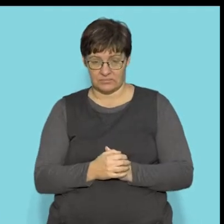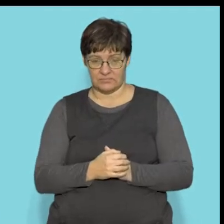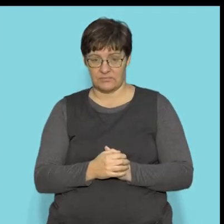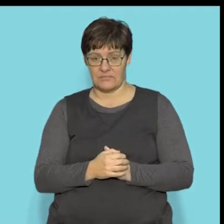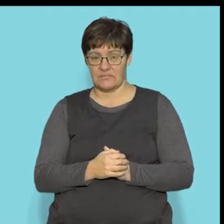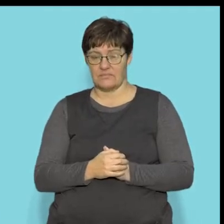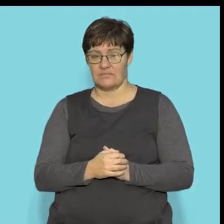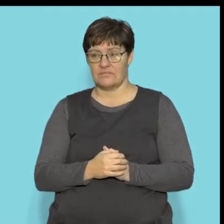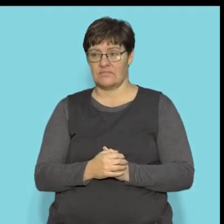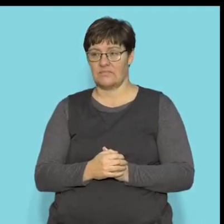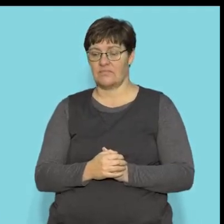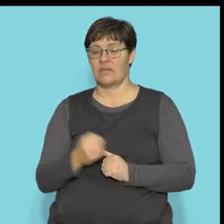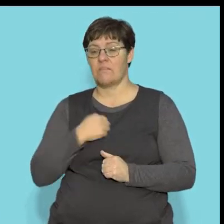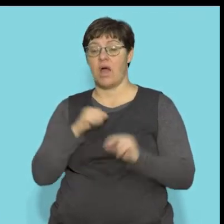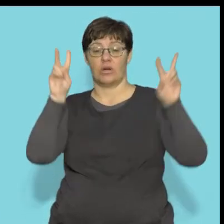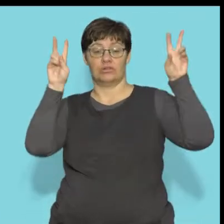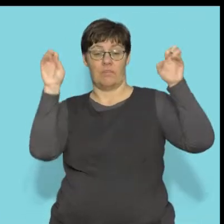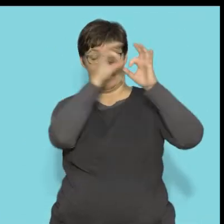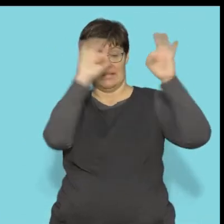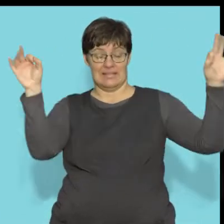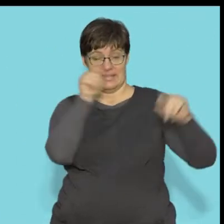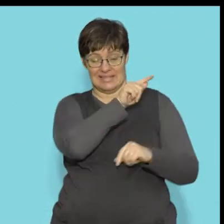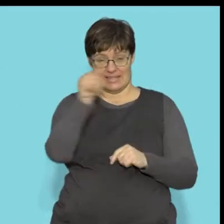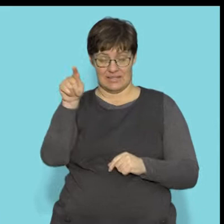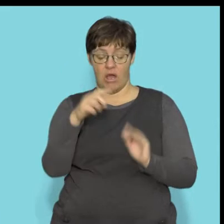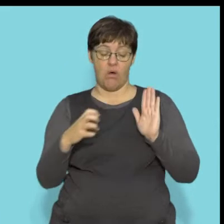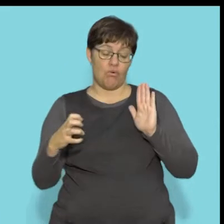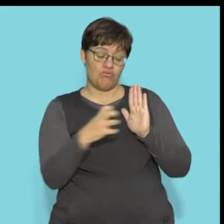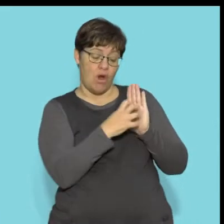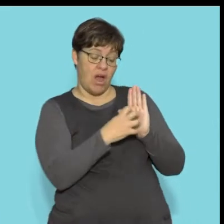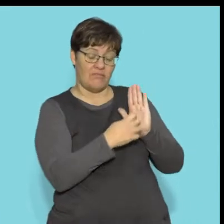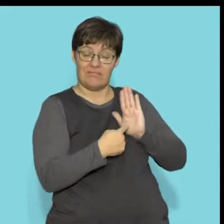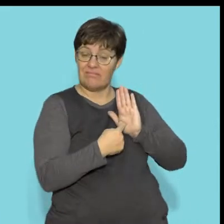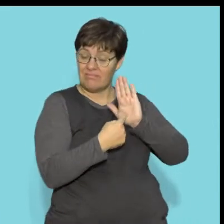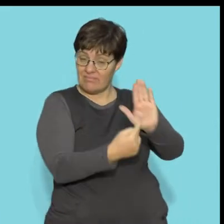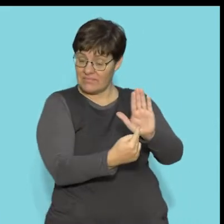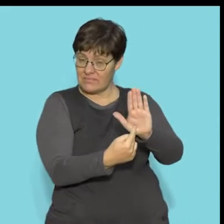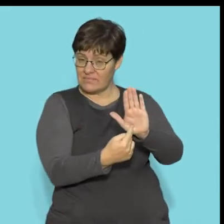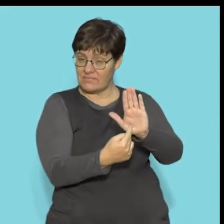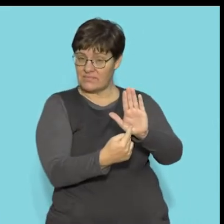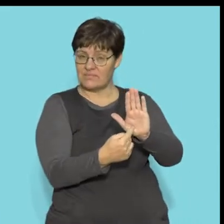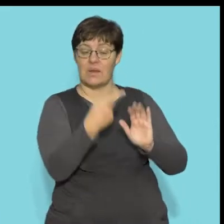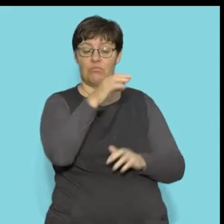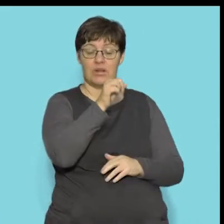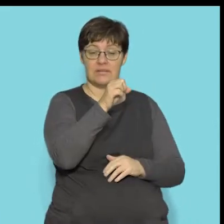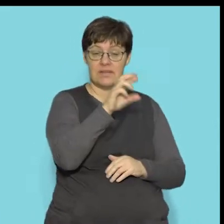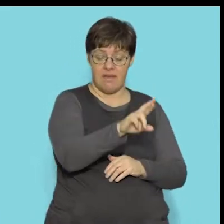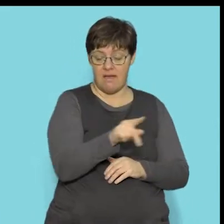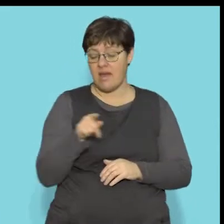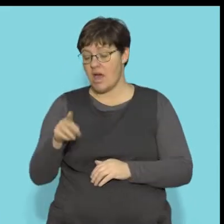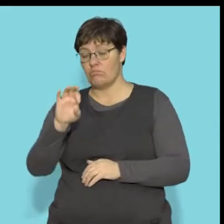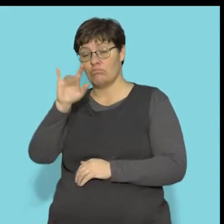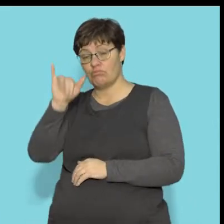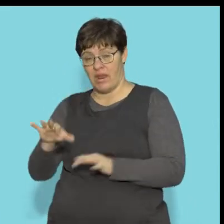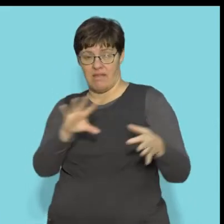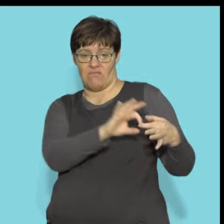is my topic sentence. The graph illustrates a